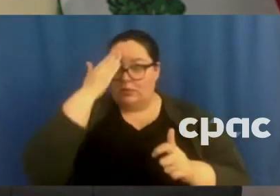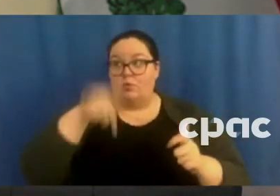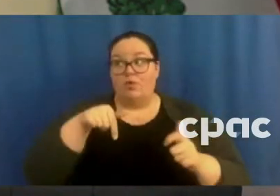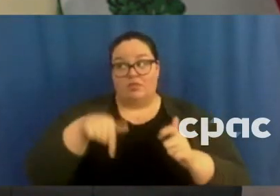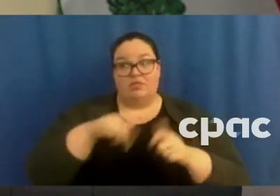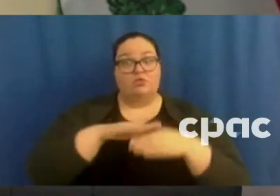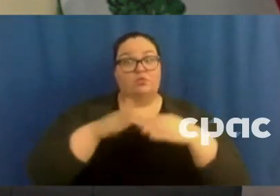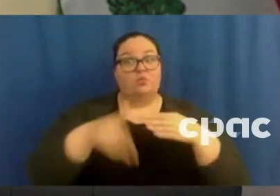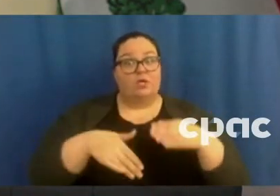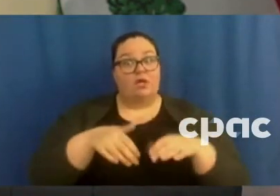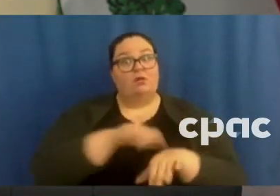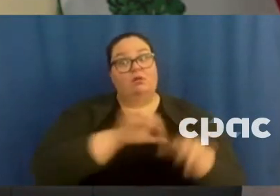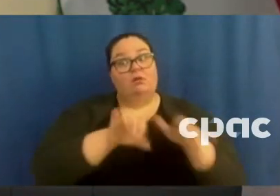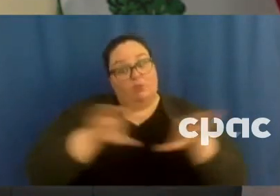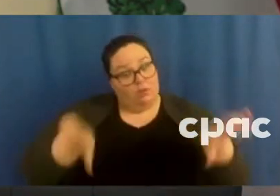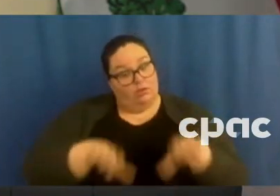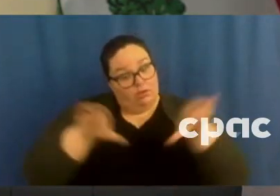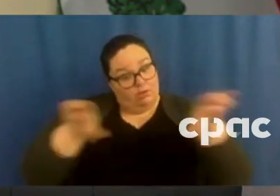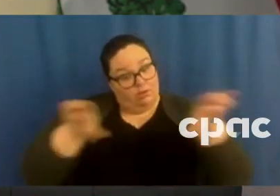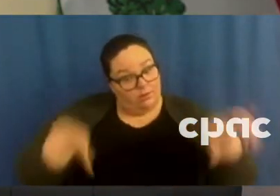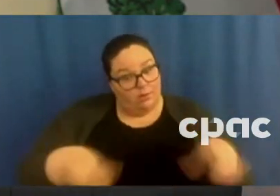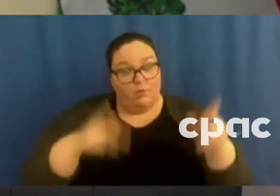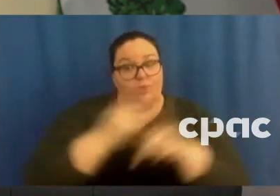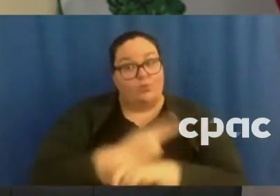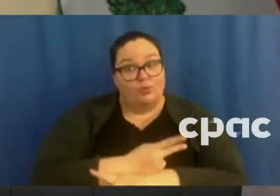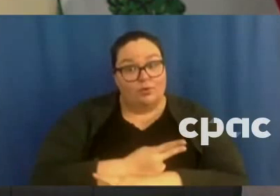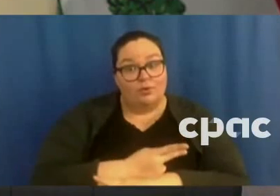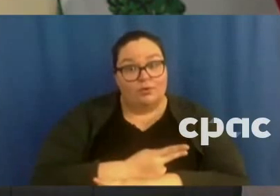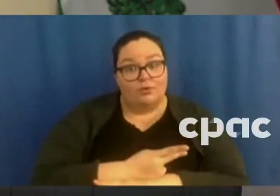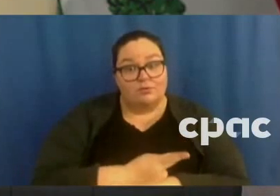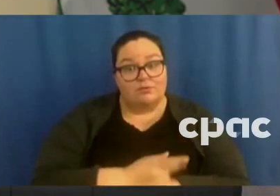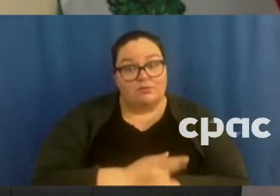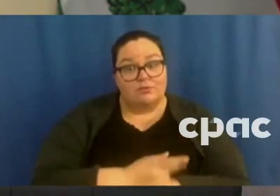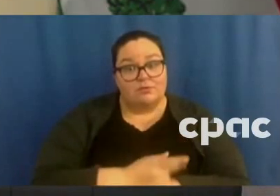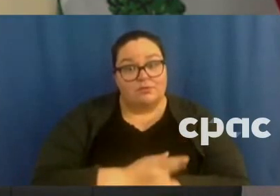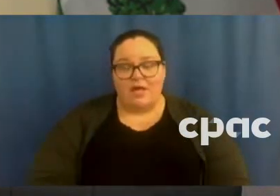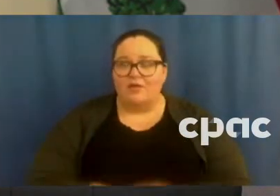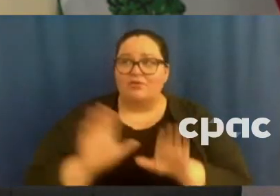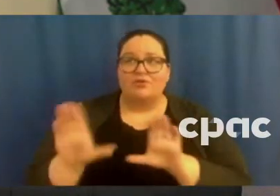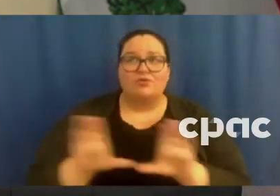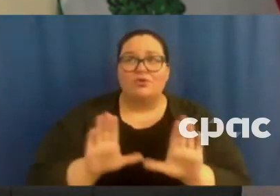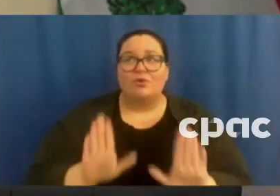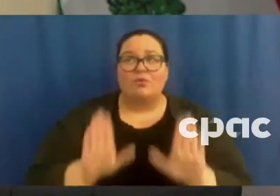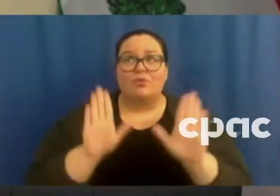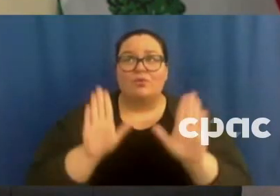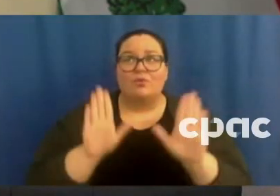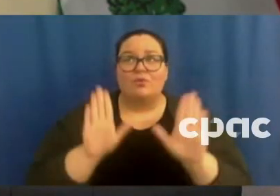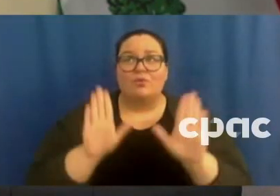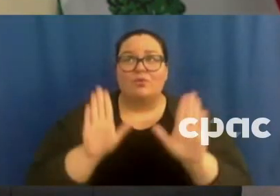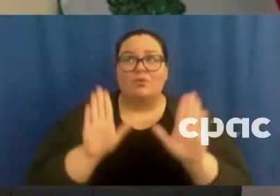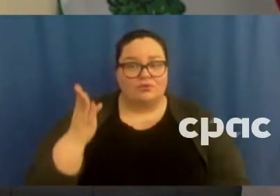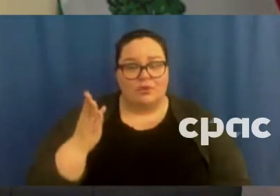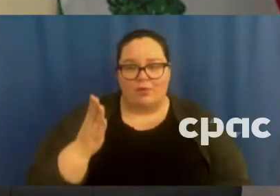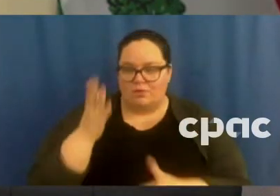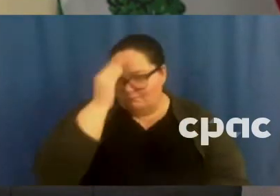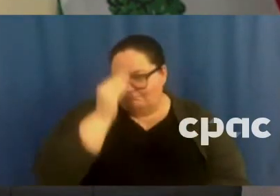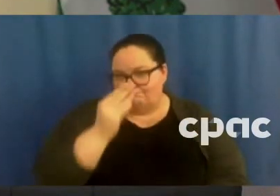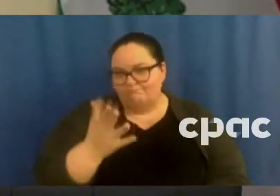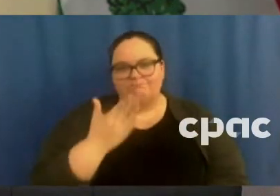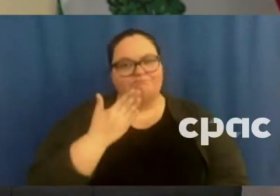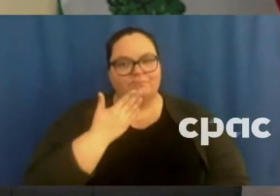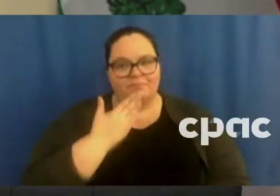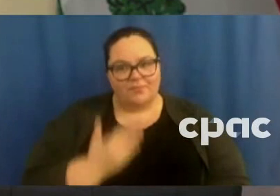working, you know, extra hard, and they're doing so. They're doing a great job, and I just wanted to pass along my thanks